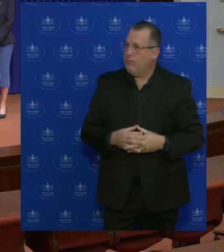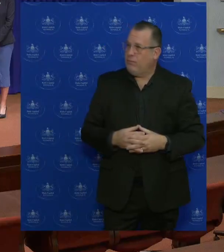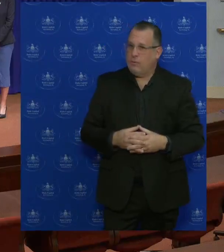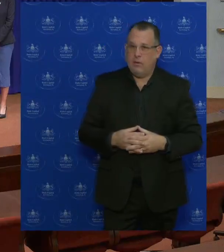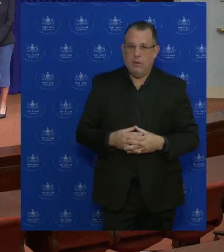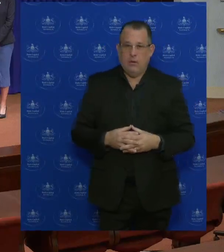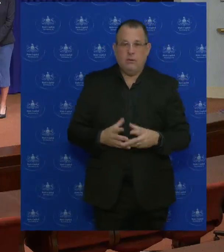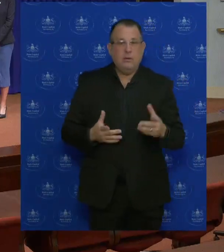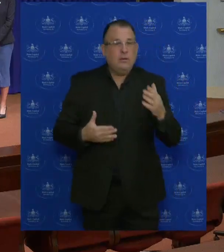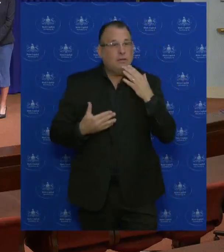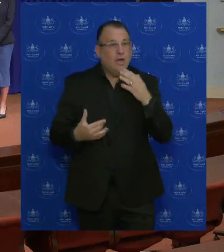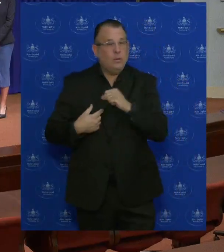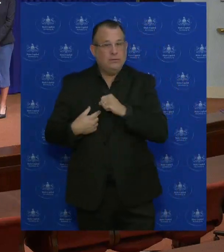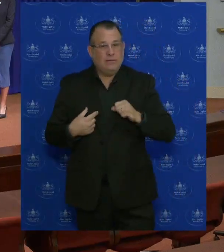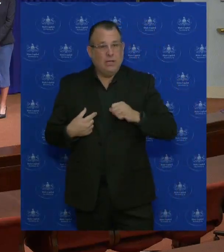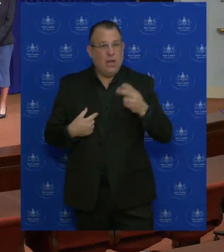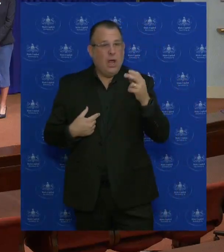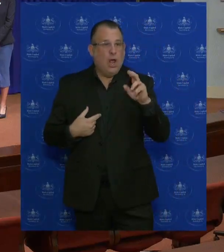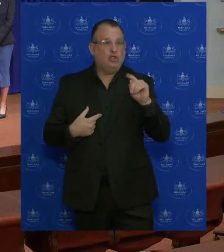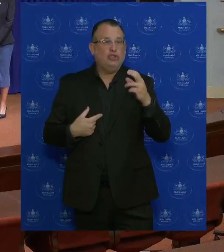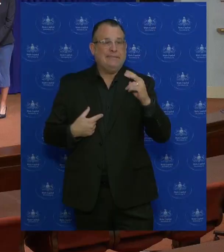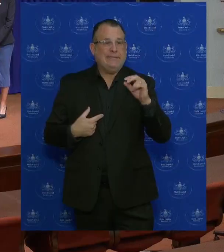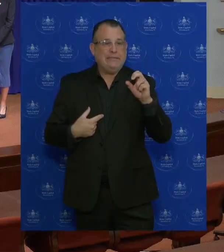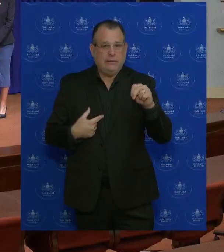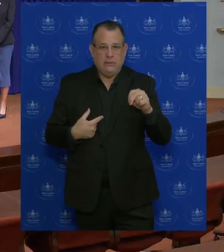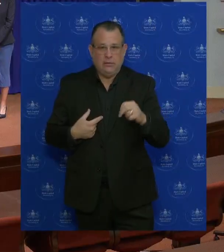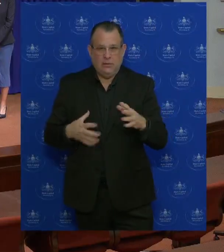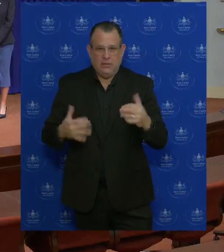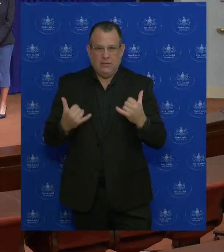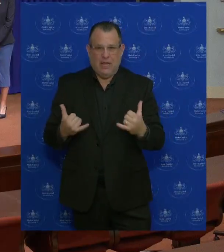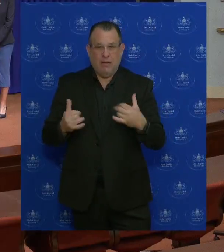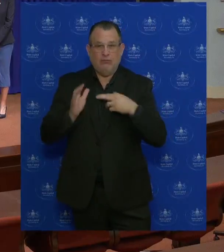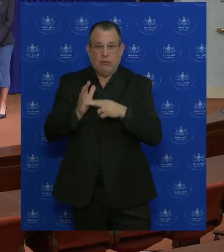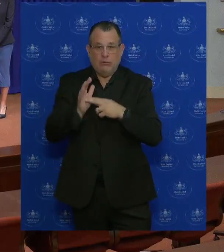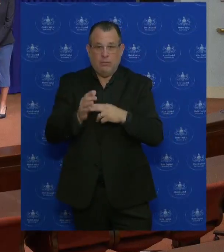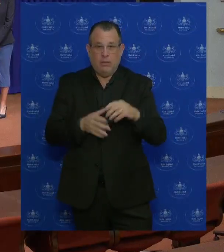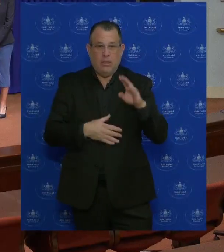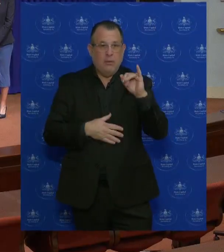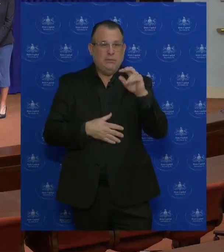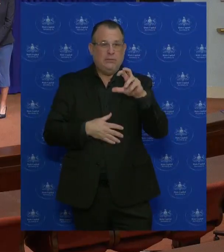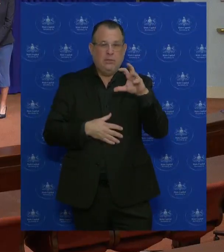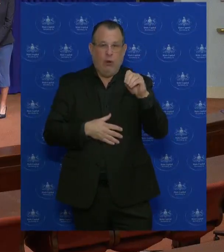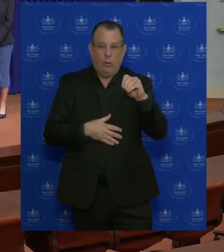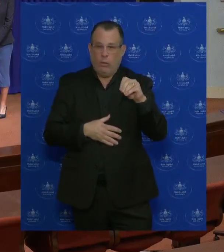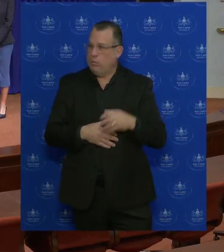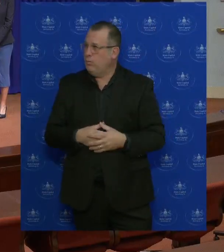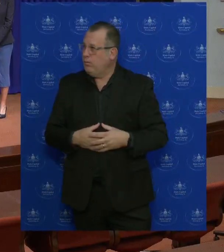Thank you, Senator Hutchinson. Now we will hear from Representative Ryan Bizzarro.